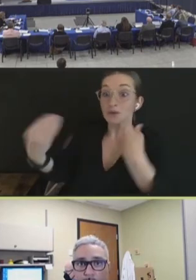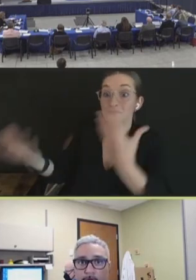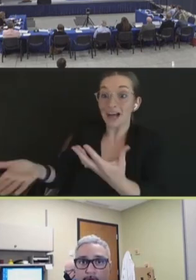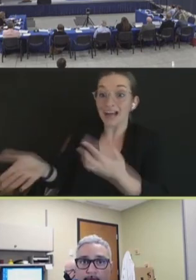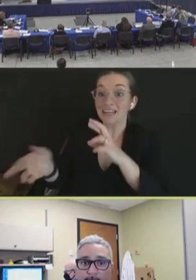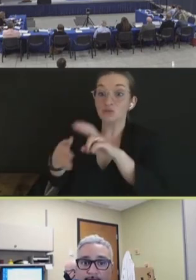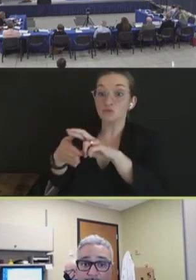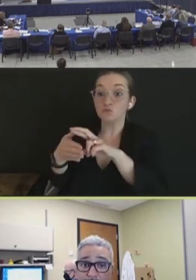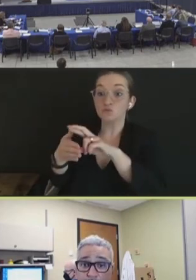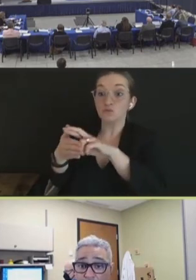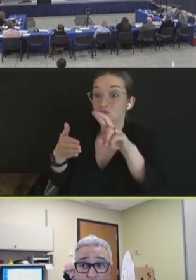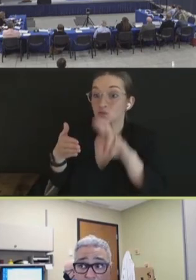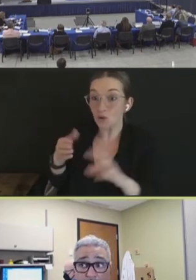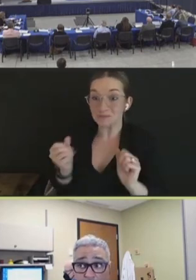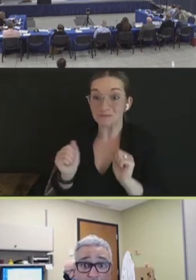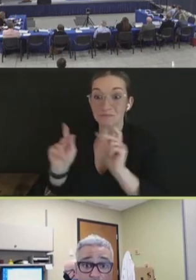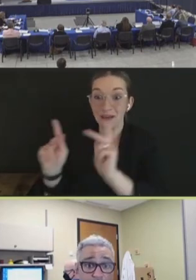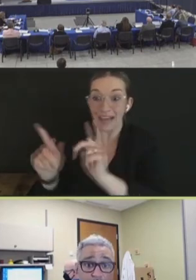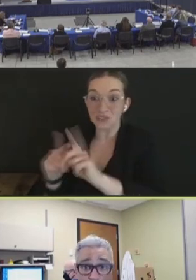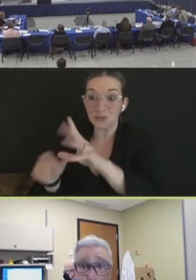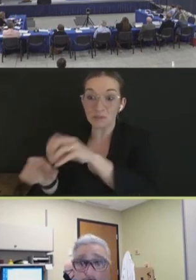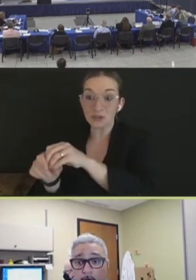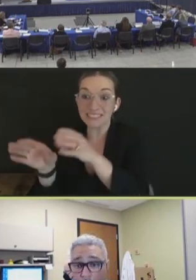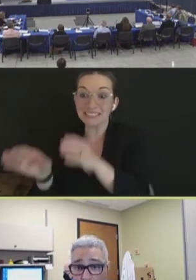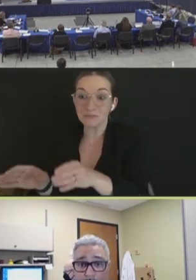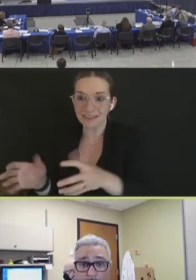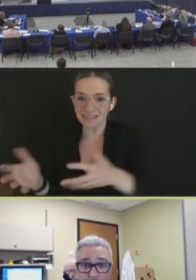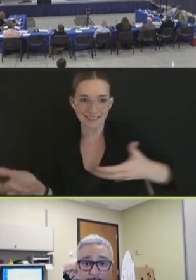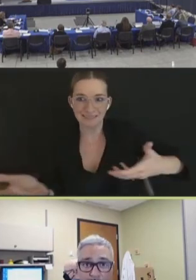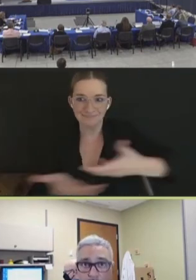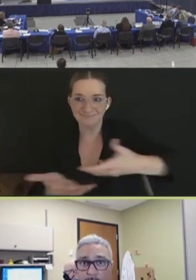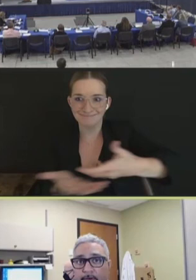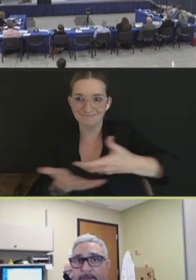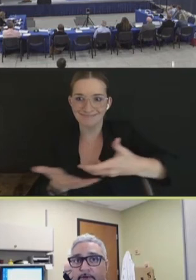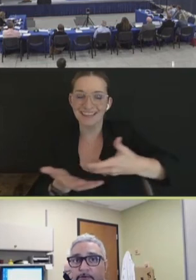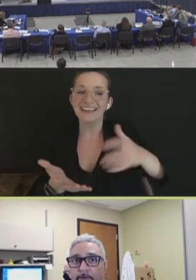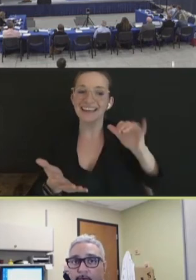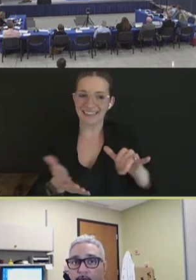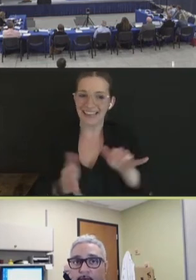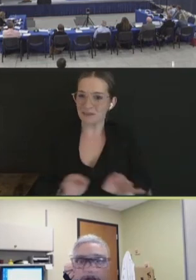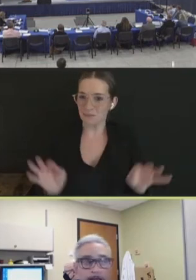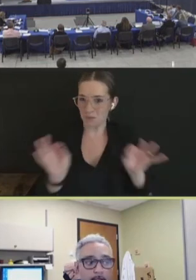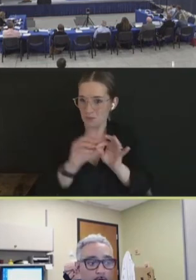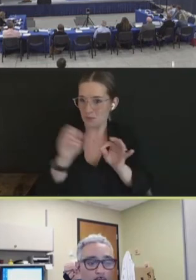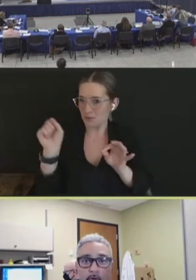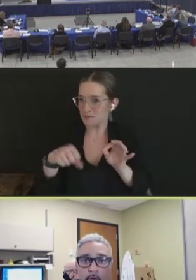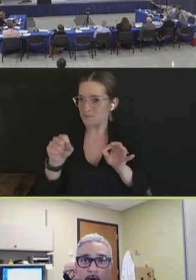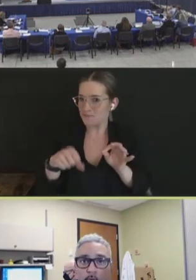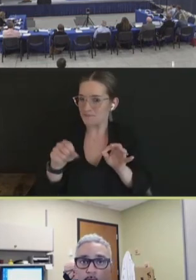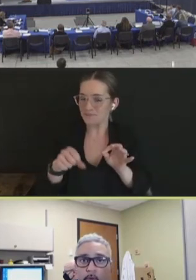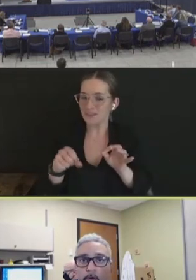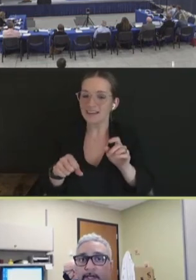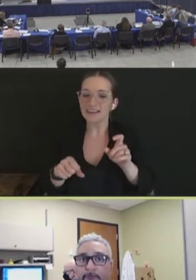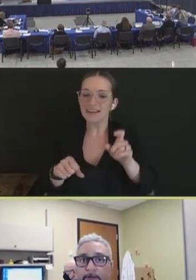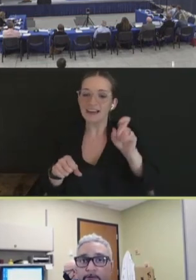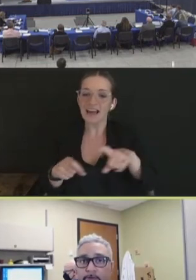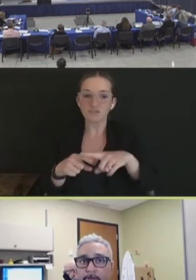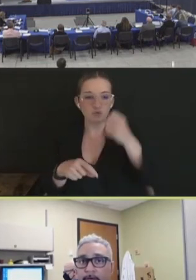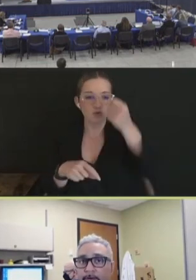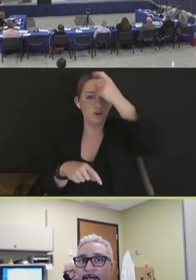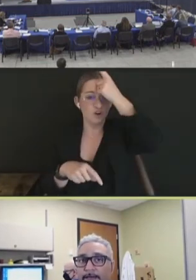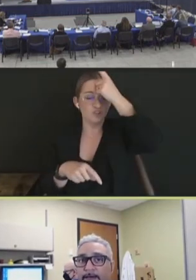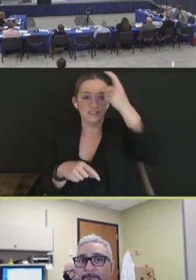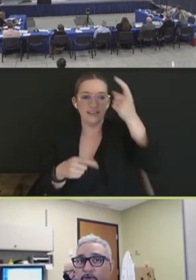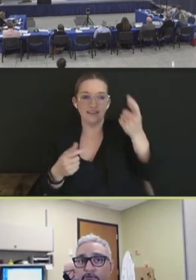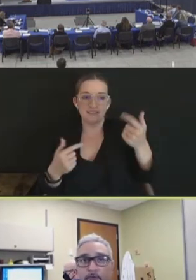participants so they can have engagement at that level. And that stuff is all ultimately very important. And we have to understand where, what do we want as researchers?